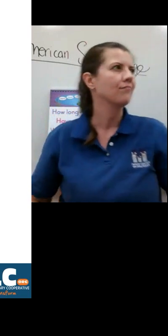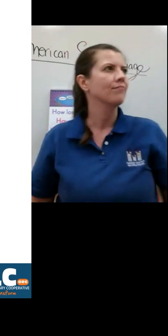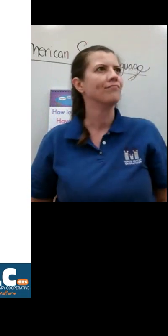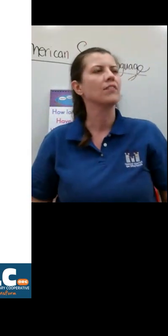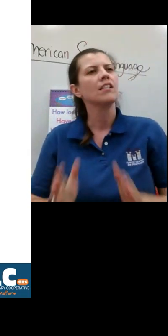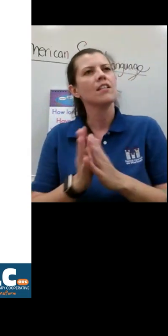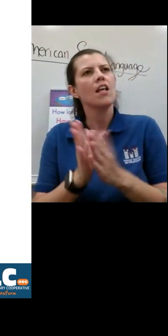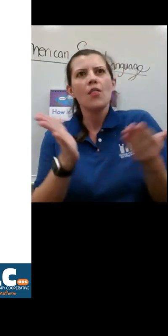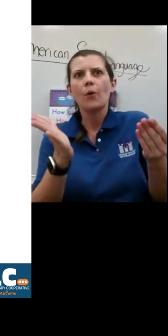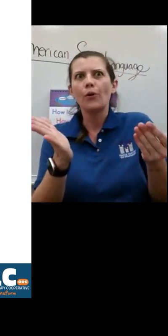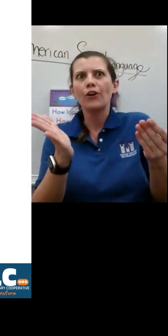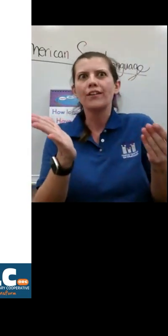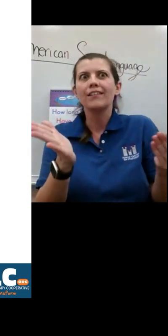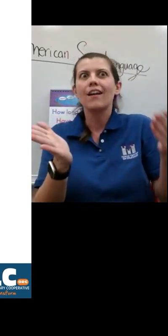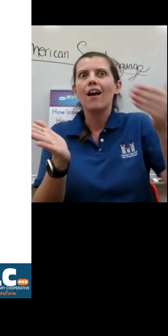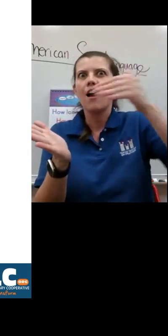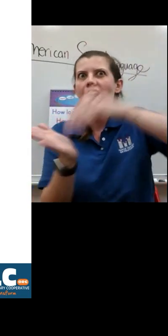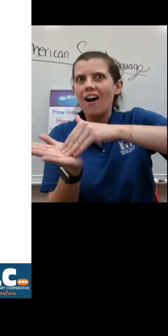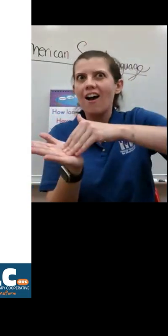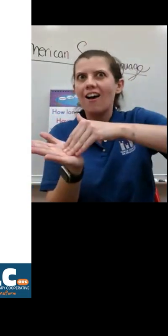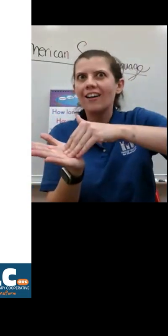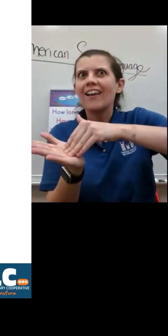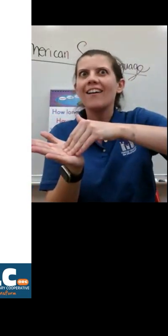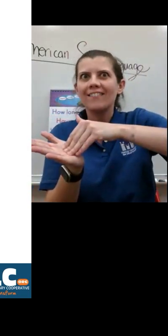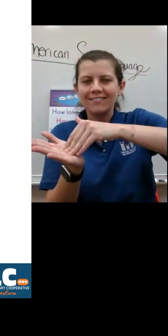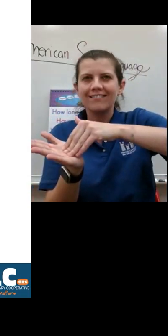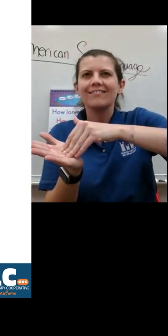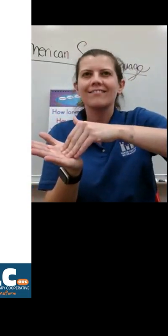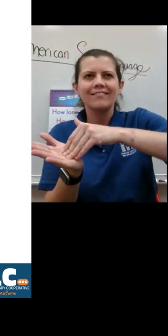again. The word.